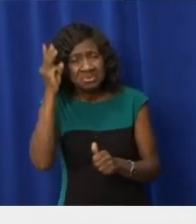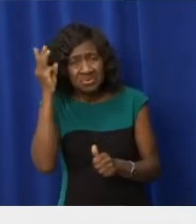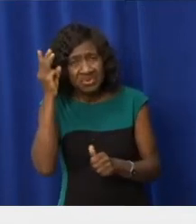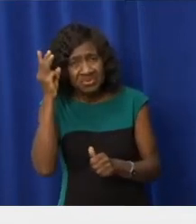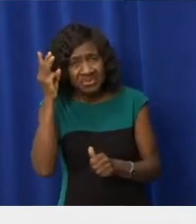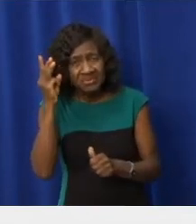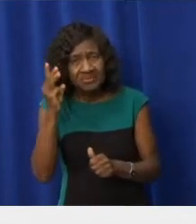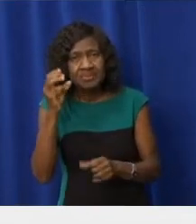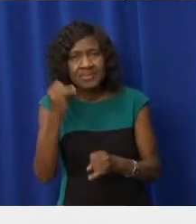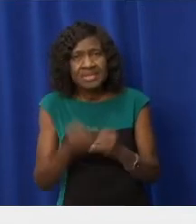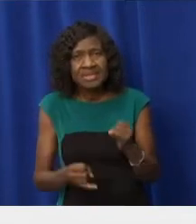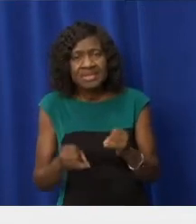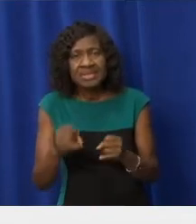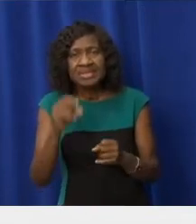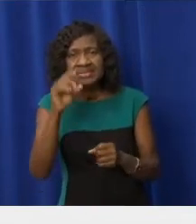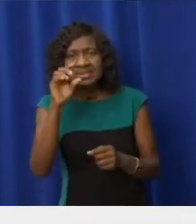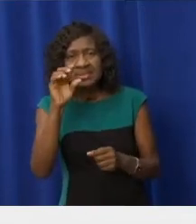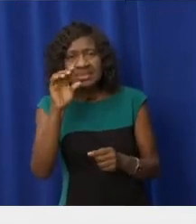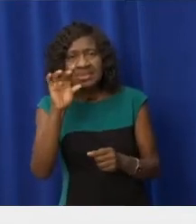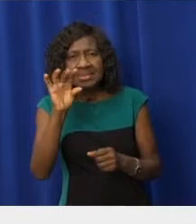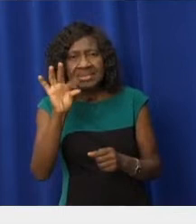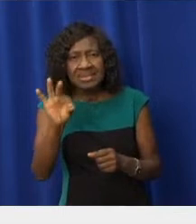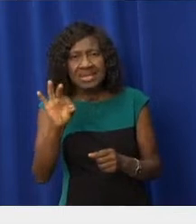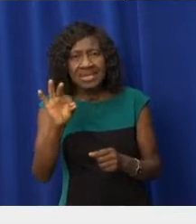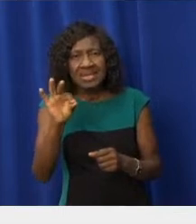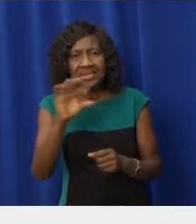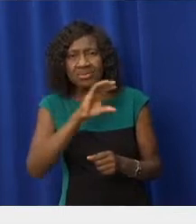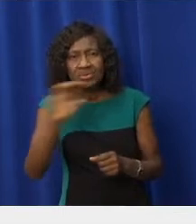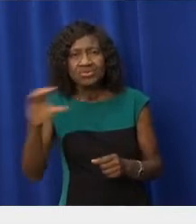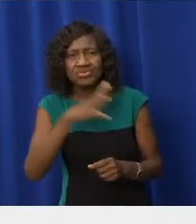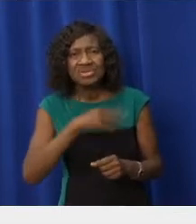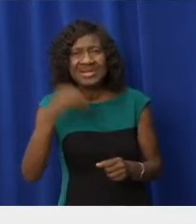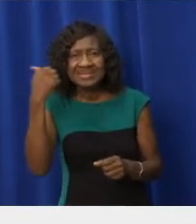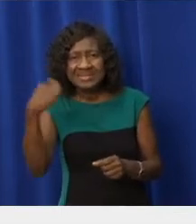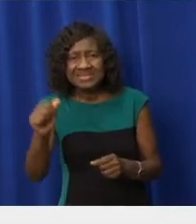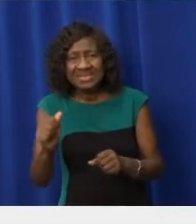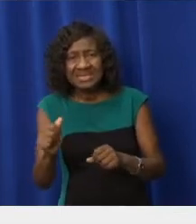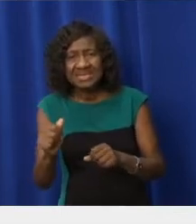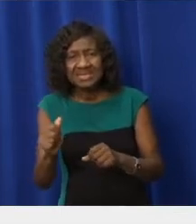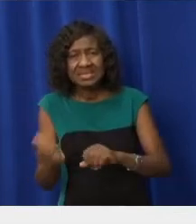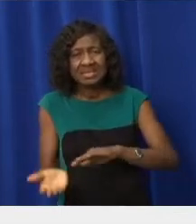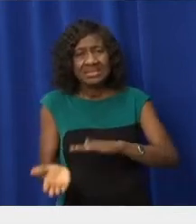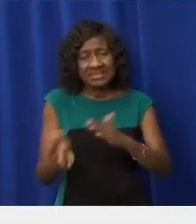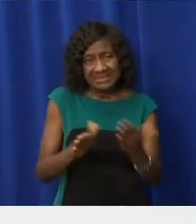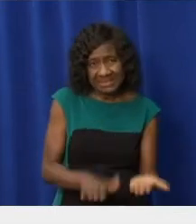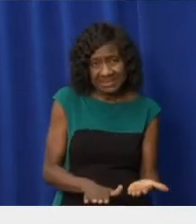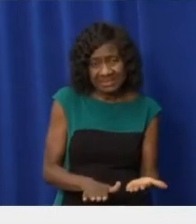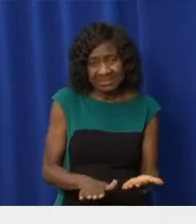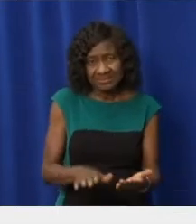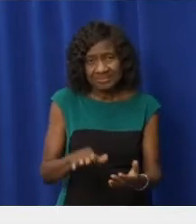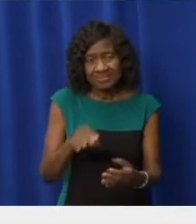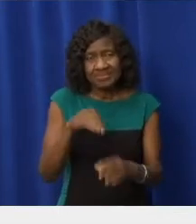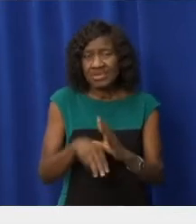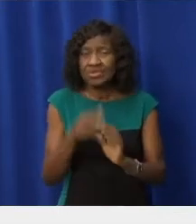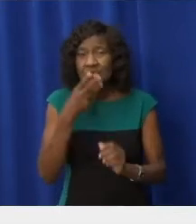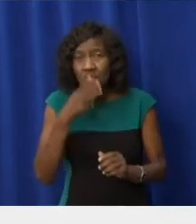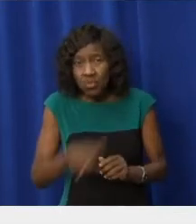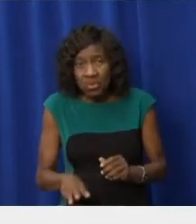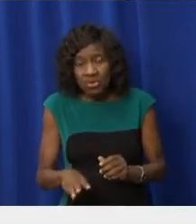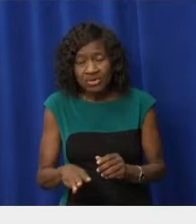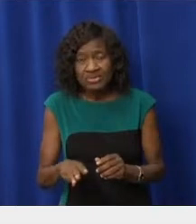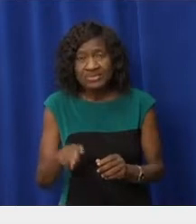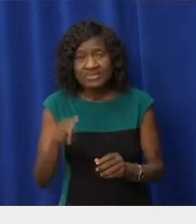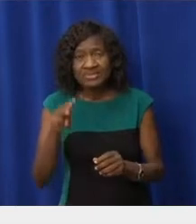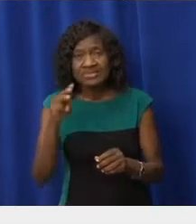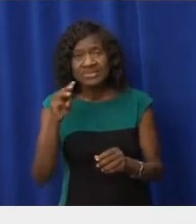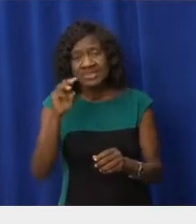itself, 910 possibly dead in the worst case scenario. That's why we've been working so hard, and that's why we've been